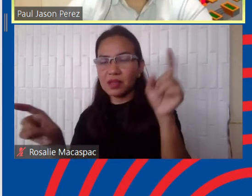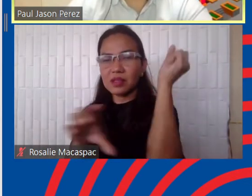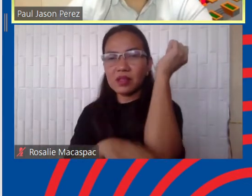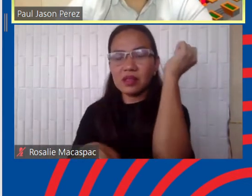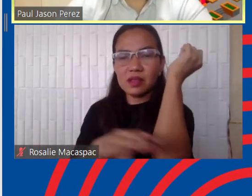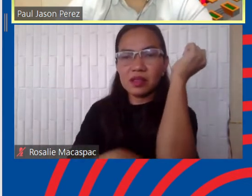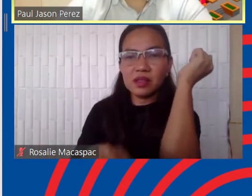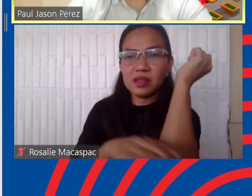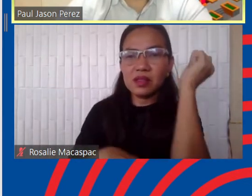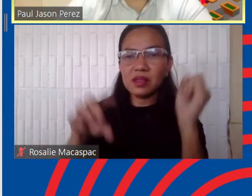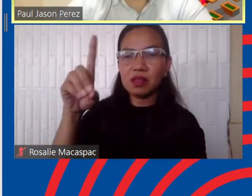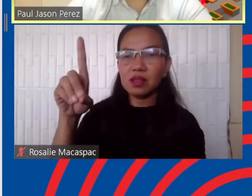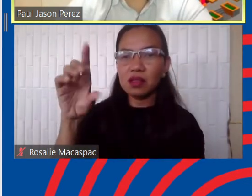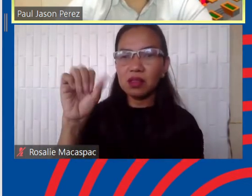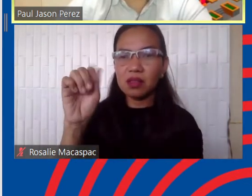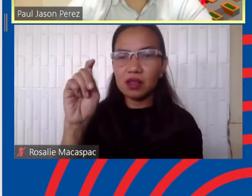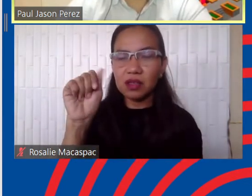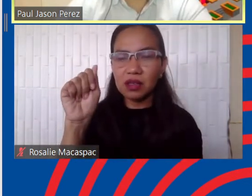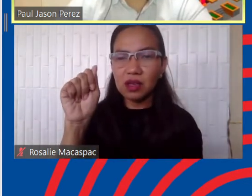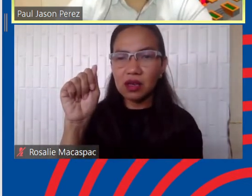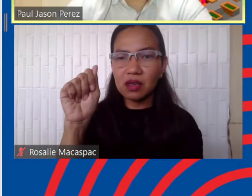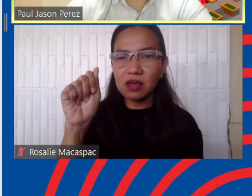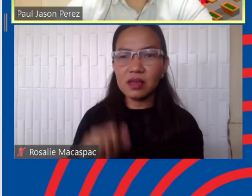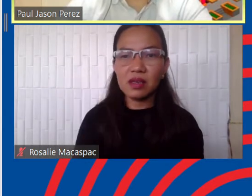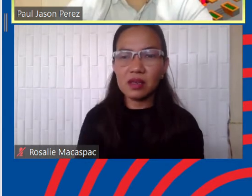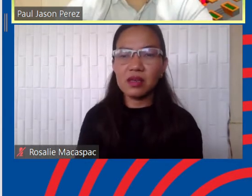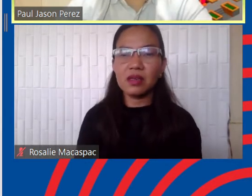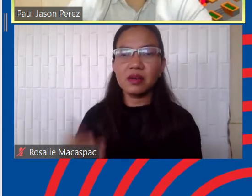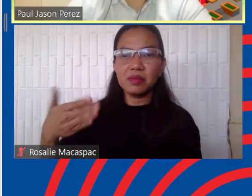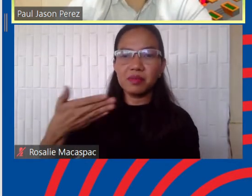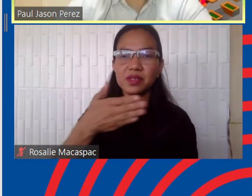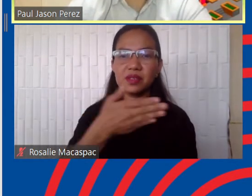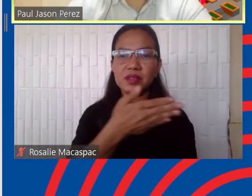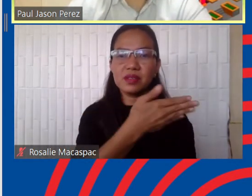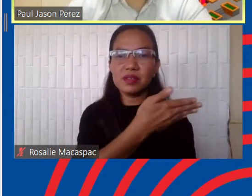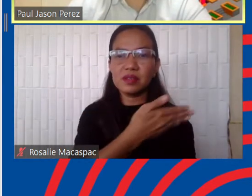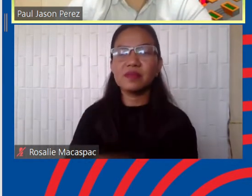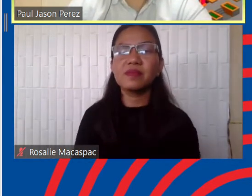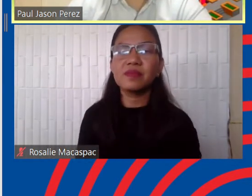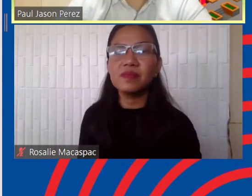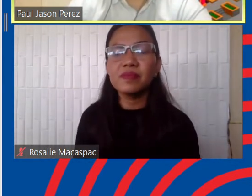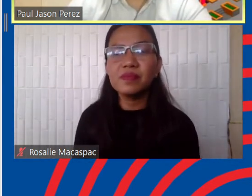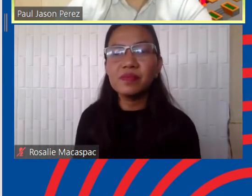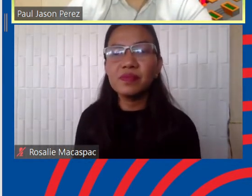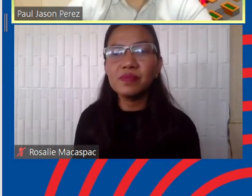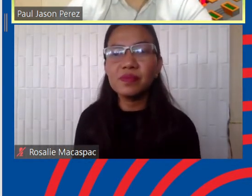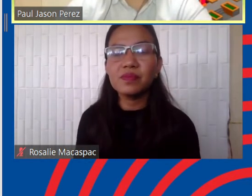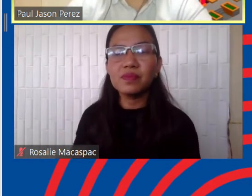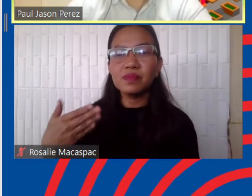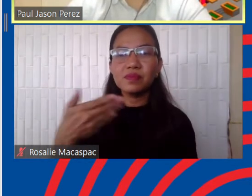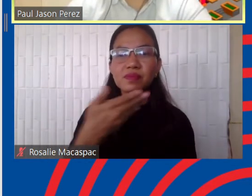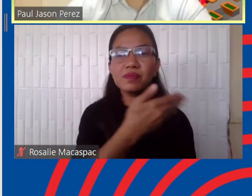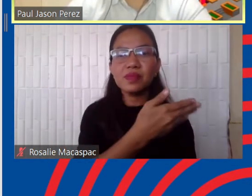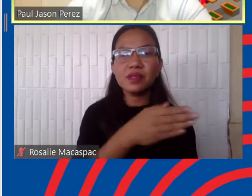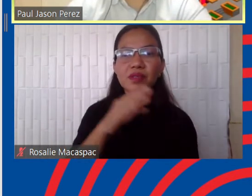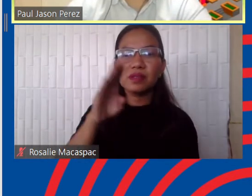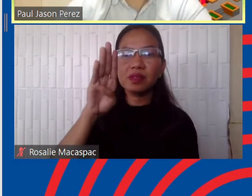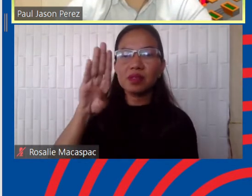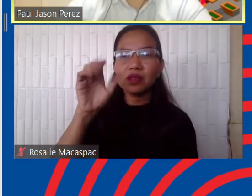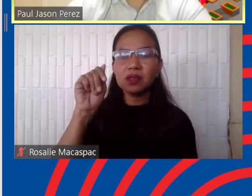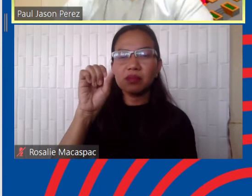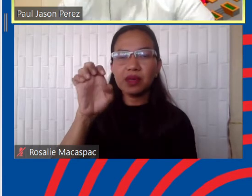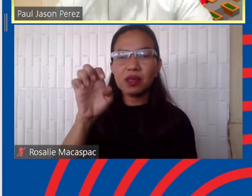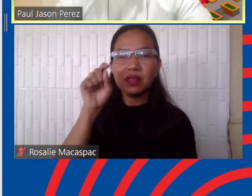a database of fish, the fishbase.org.